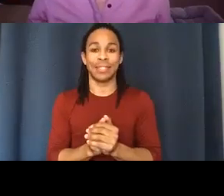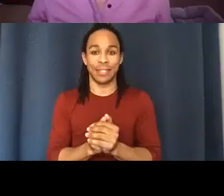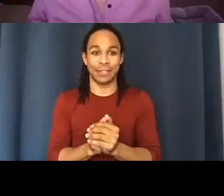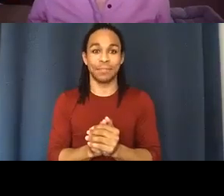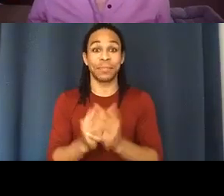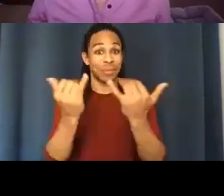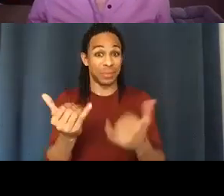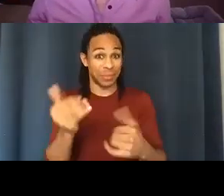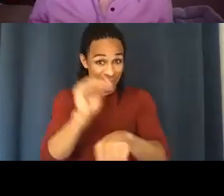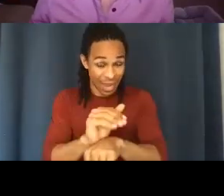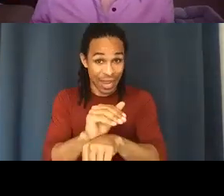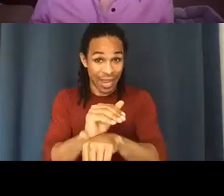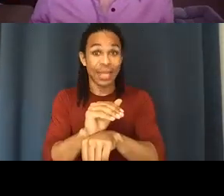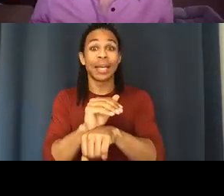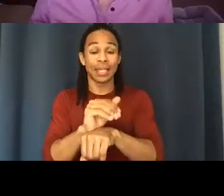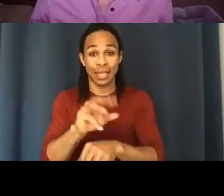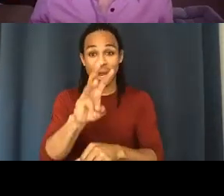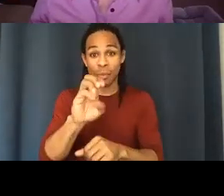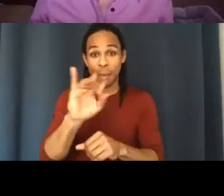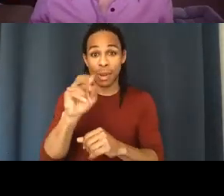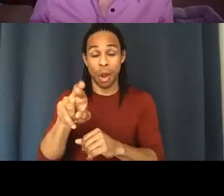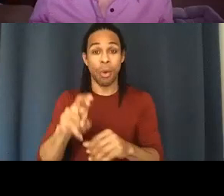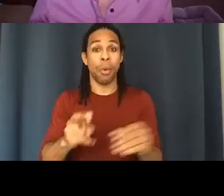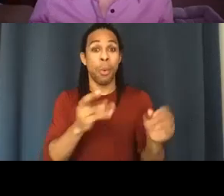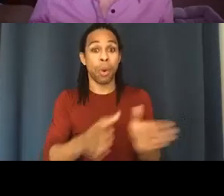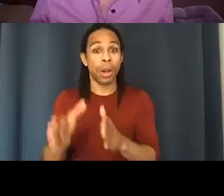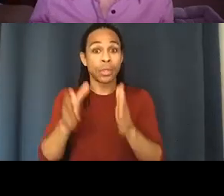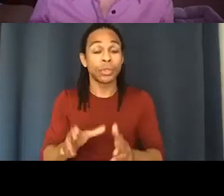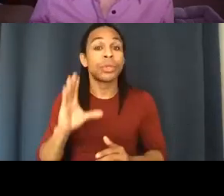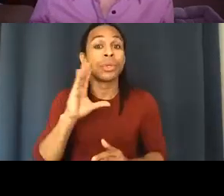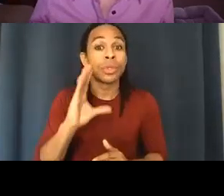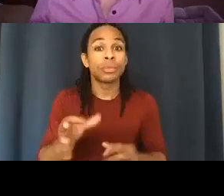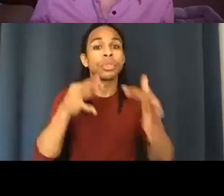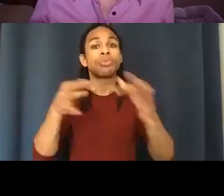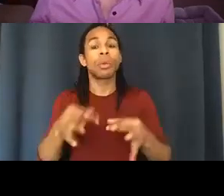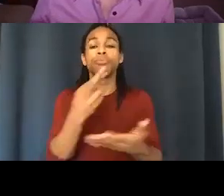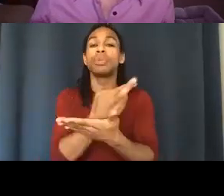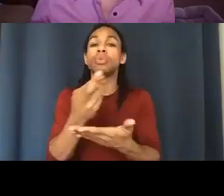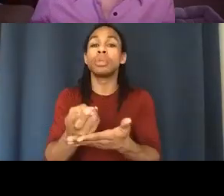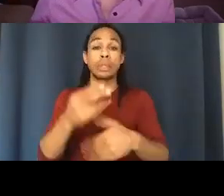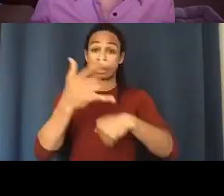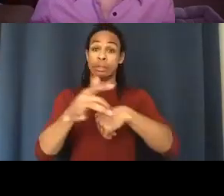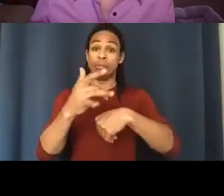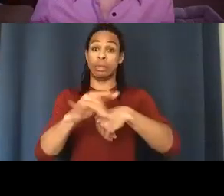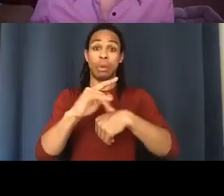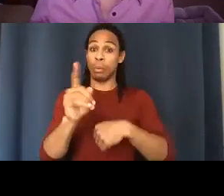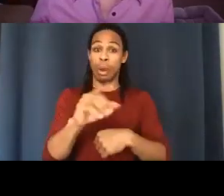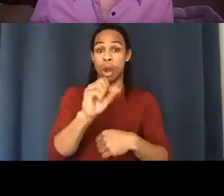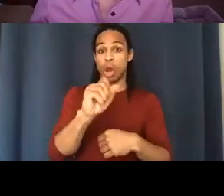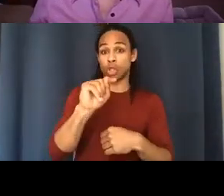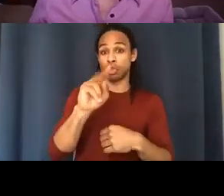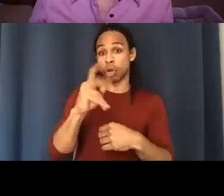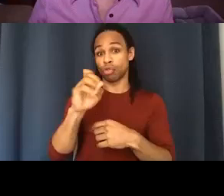Tonight, webinar organizers will briefly describe resources available at structuralcompetency.org.